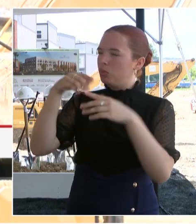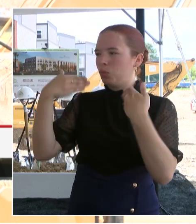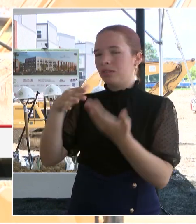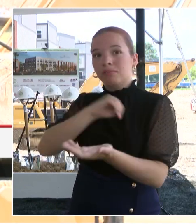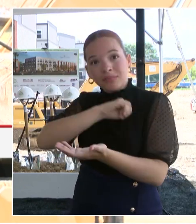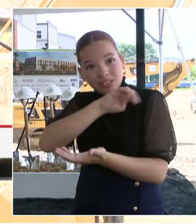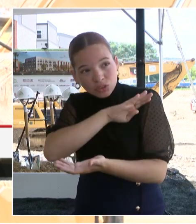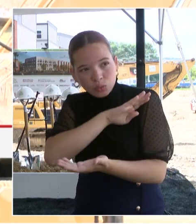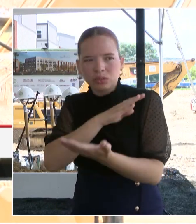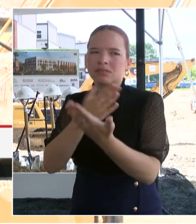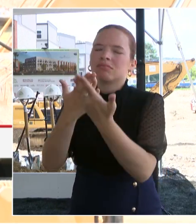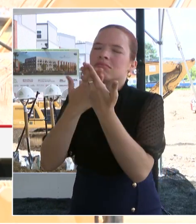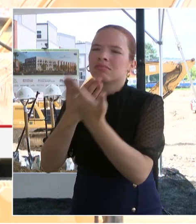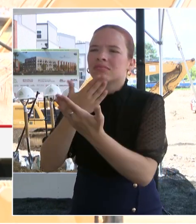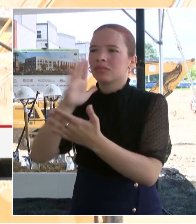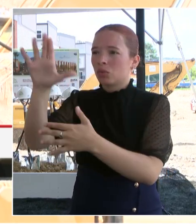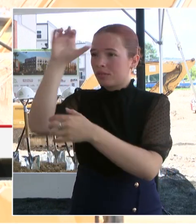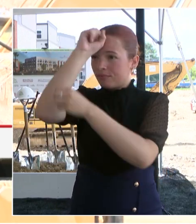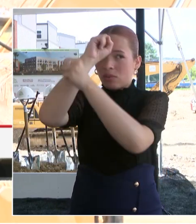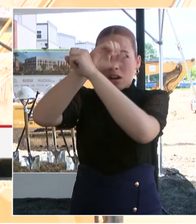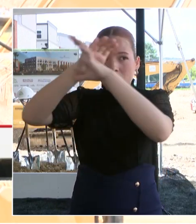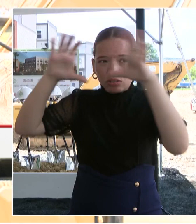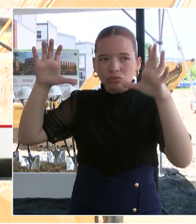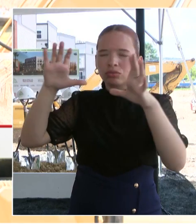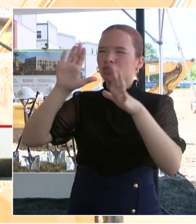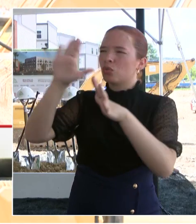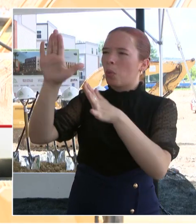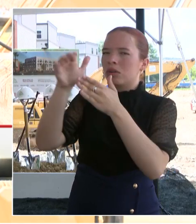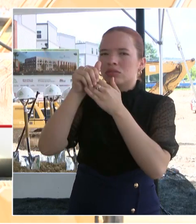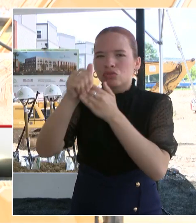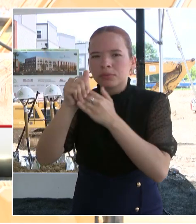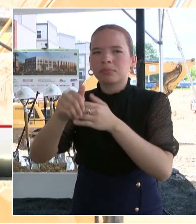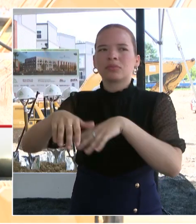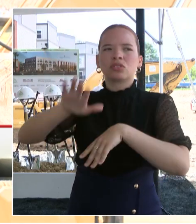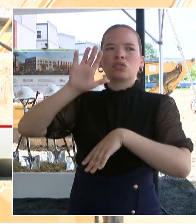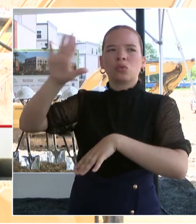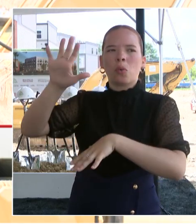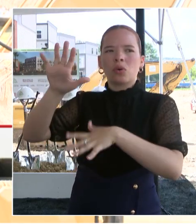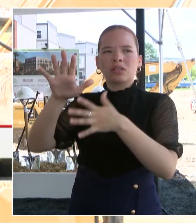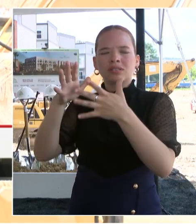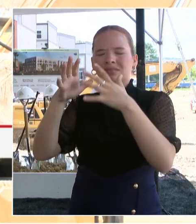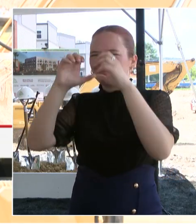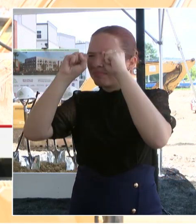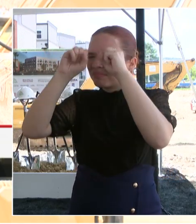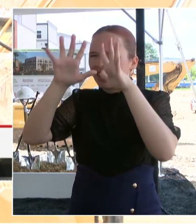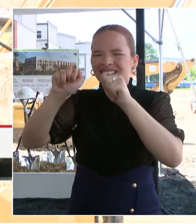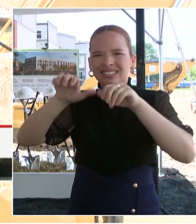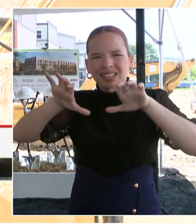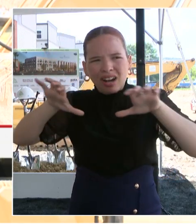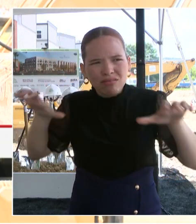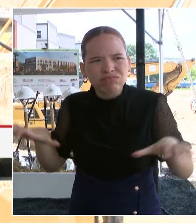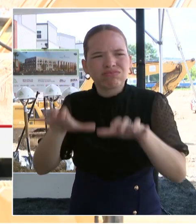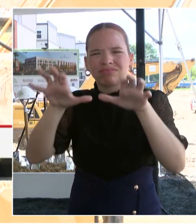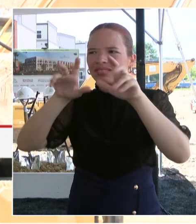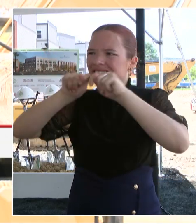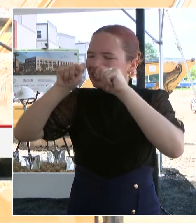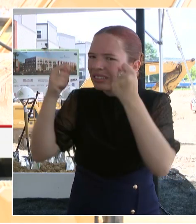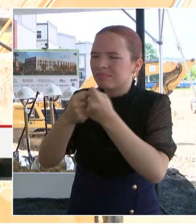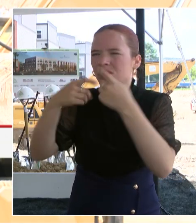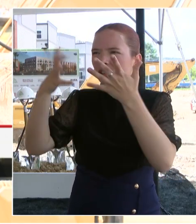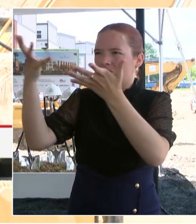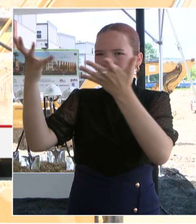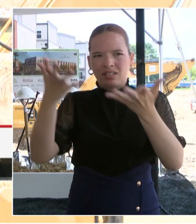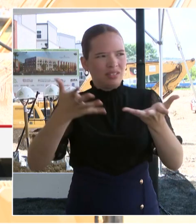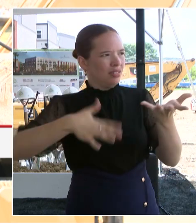leadership. To your amazing team at DEMPED that was working alongside of us. This is a hard